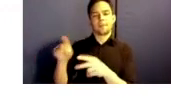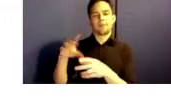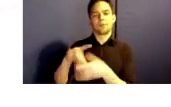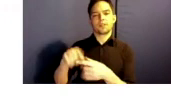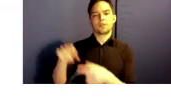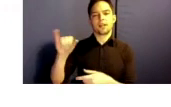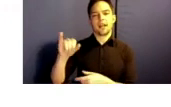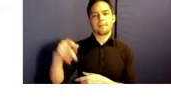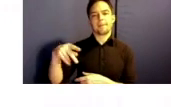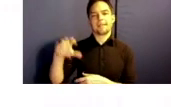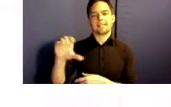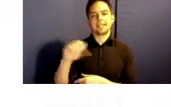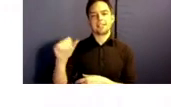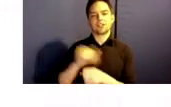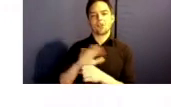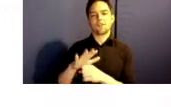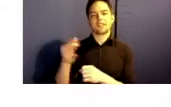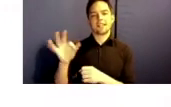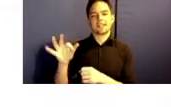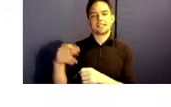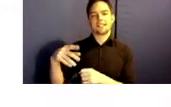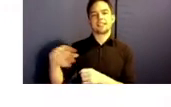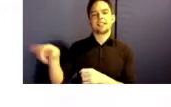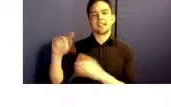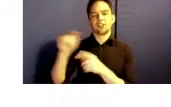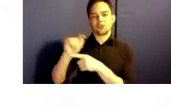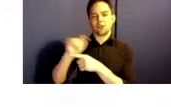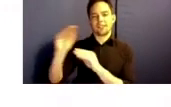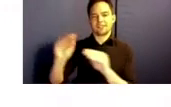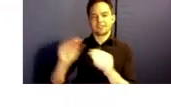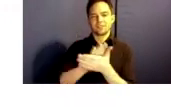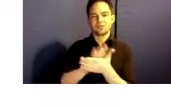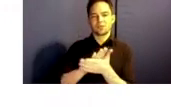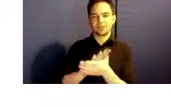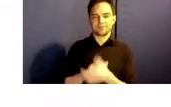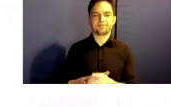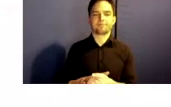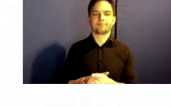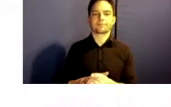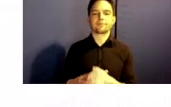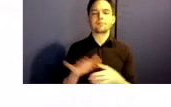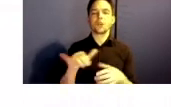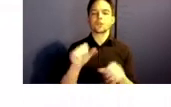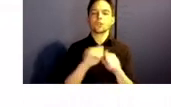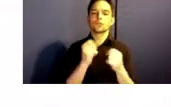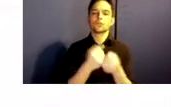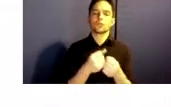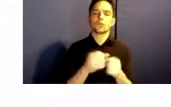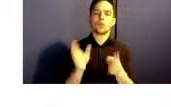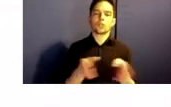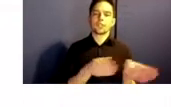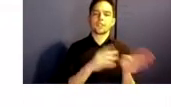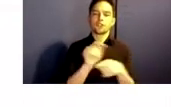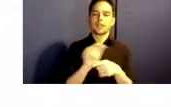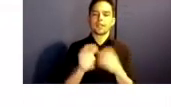on COVID-19. Other pillars, such as the risk communication and social mobilization pillar, developed a training manual for